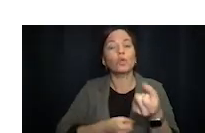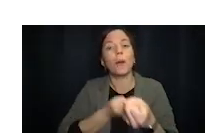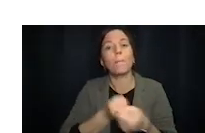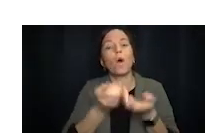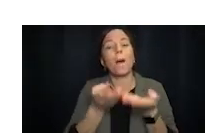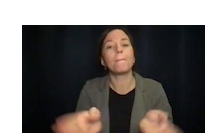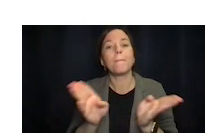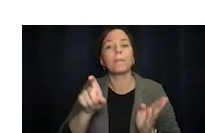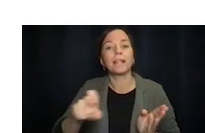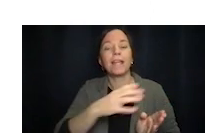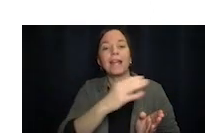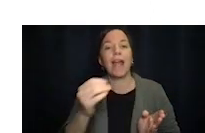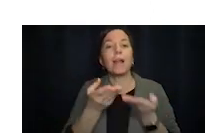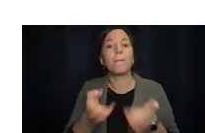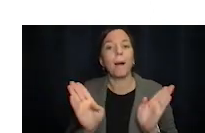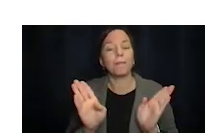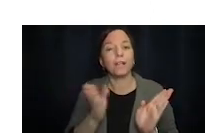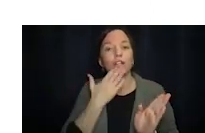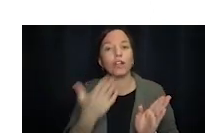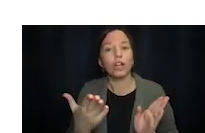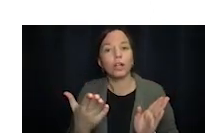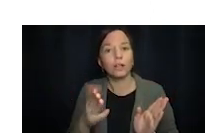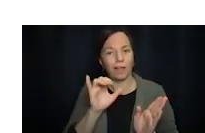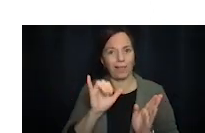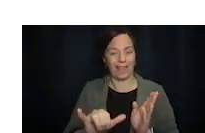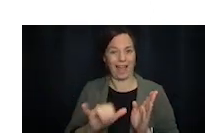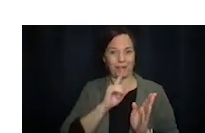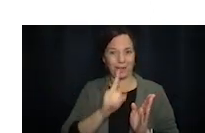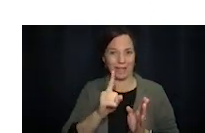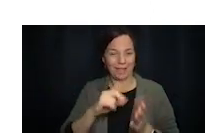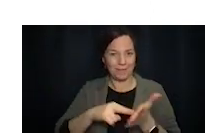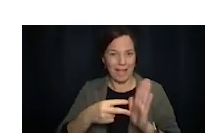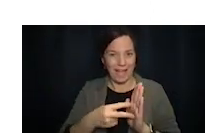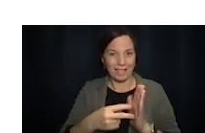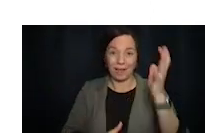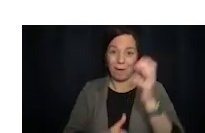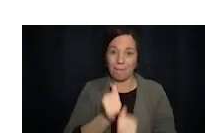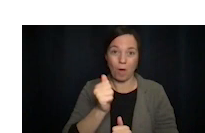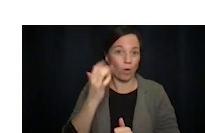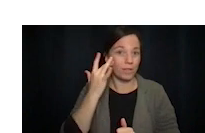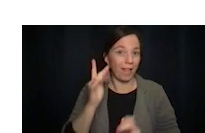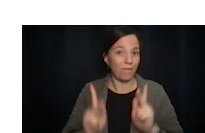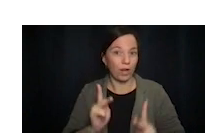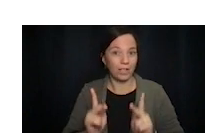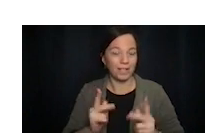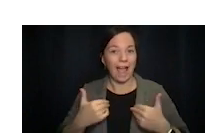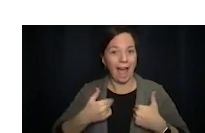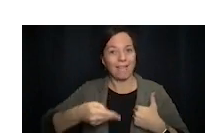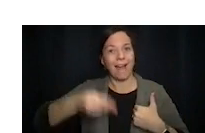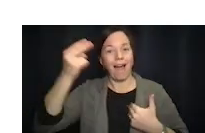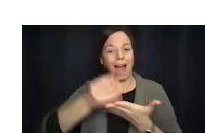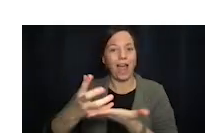public need and a public good, which is about ensuring that the vast majority of Californians can have high wage